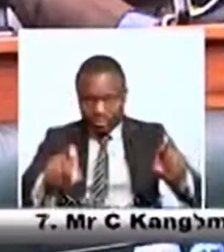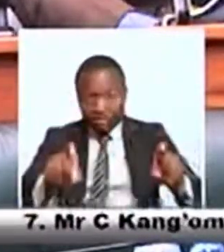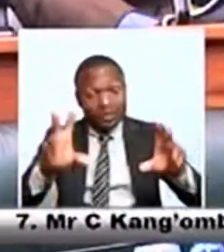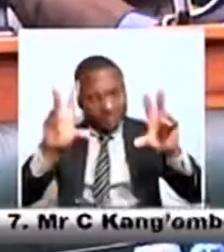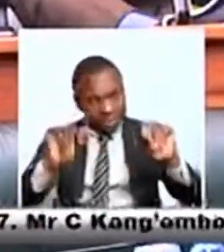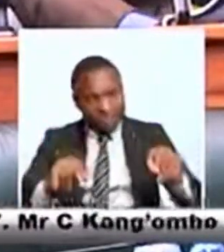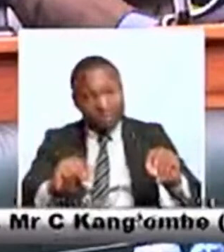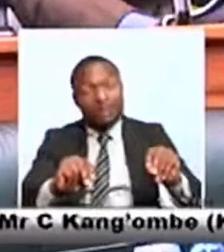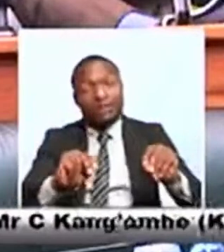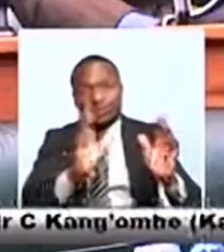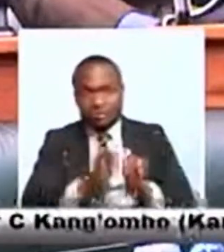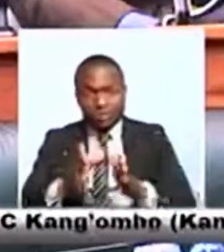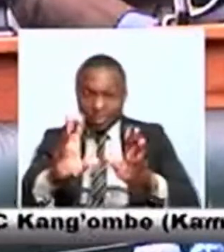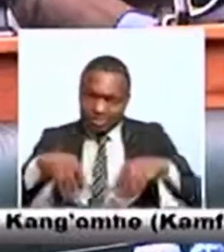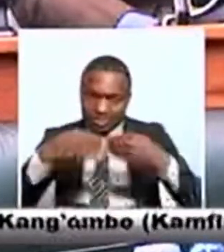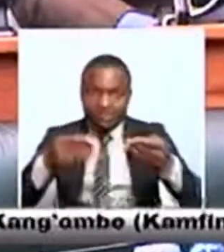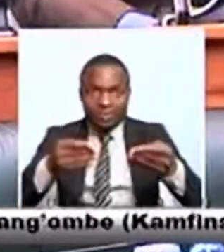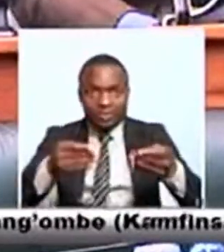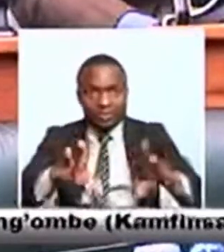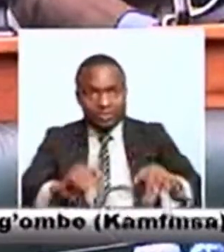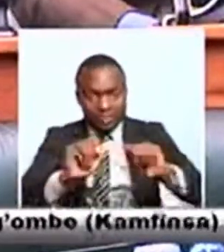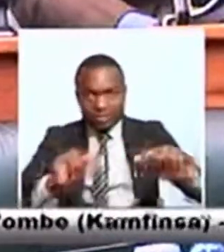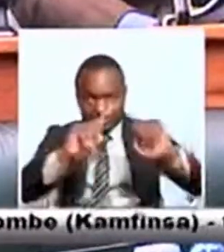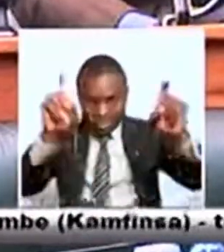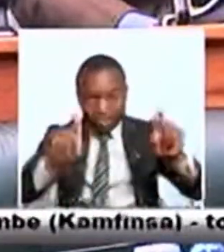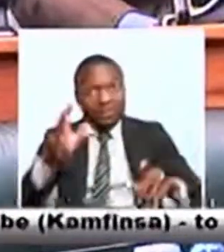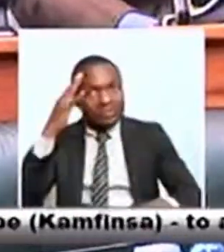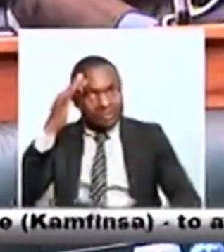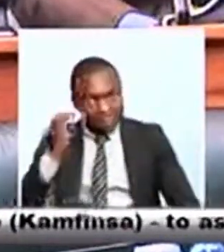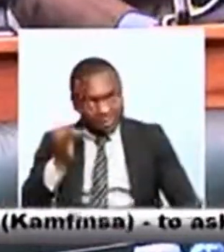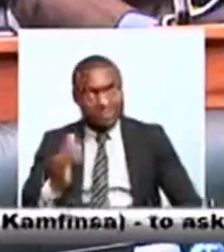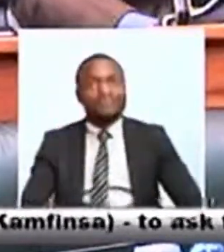no plans to issue title deeds, then why?